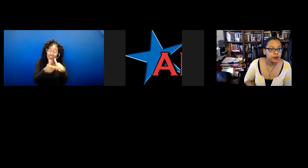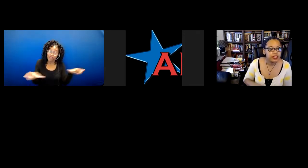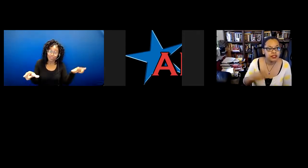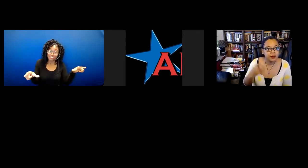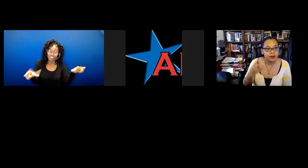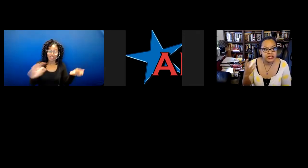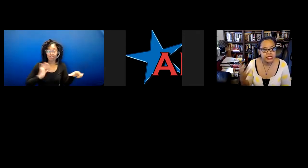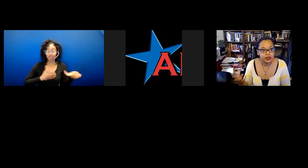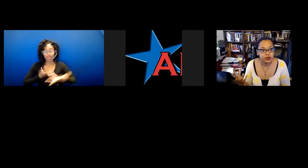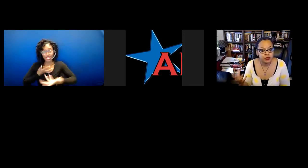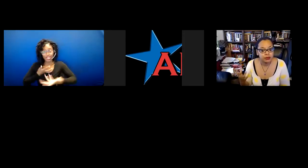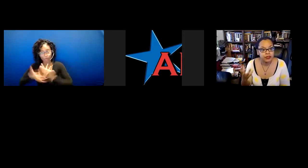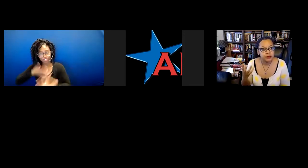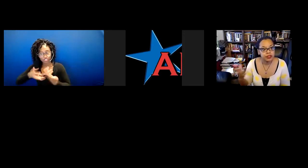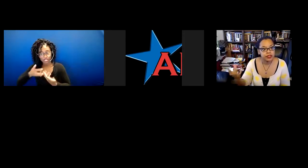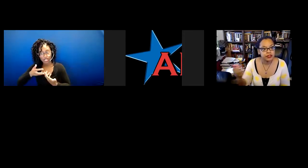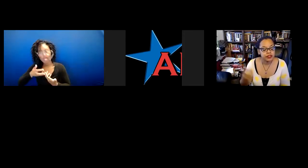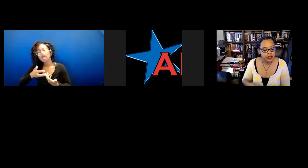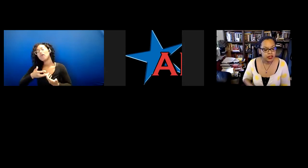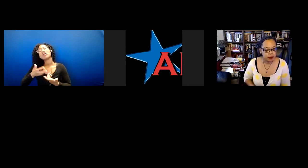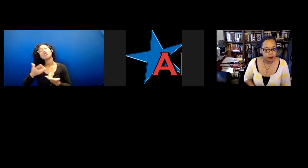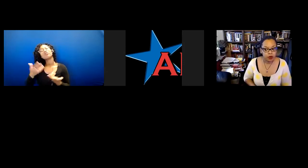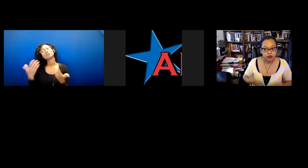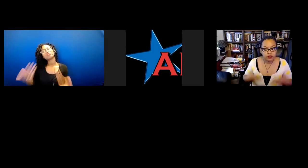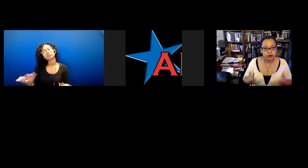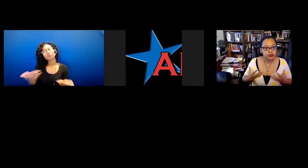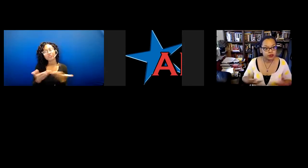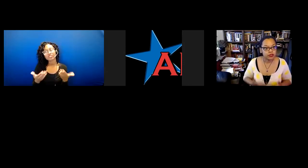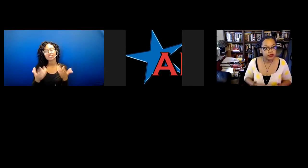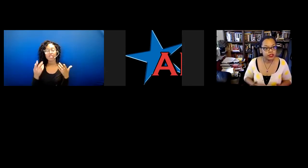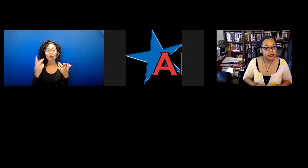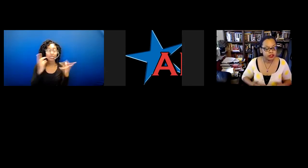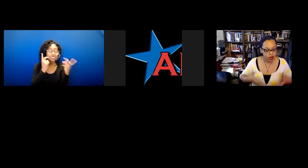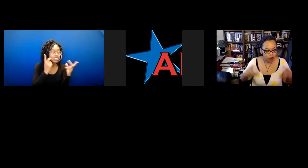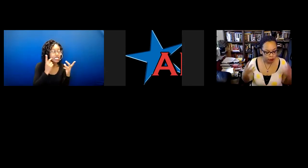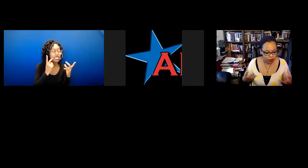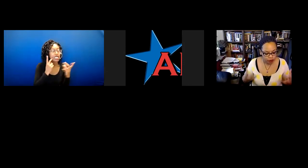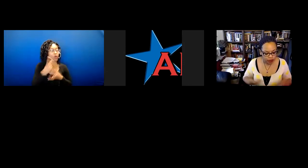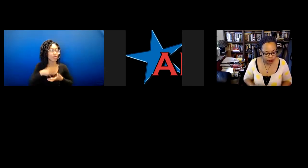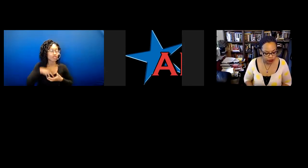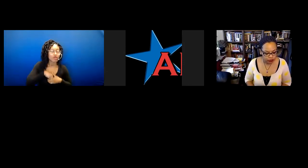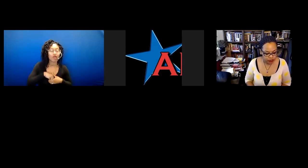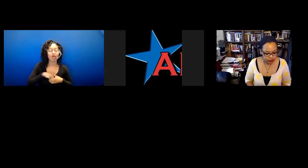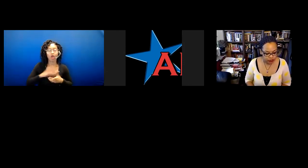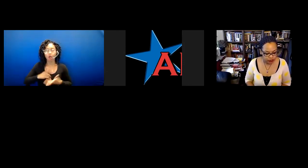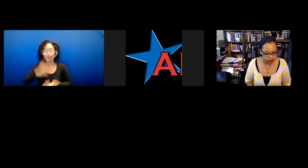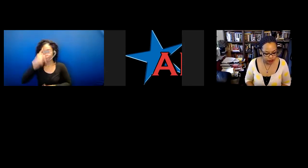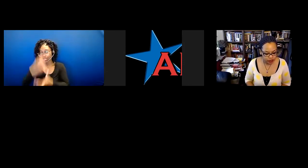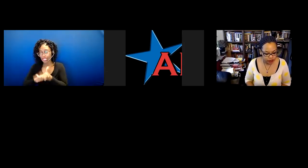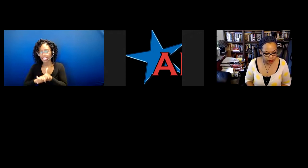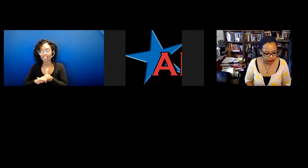the ways that we see norms and beliefs, all of those different sorts of things are part of social construct